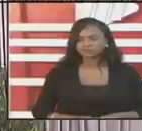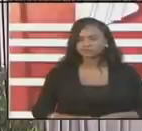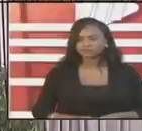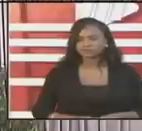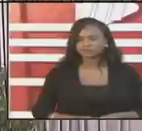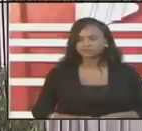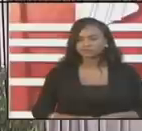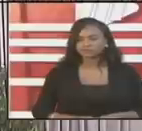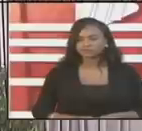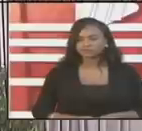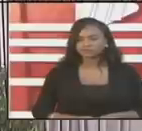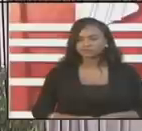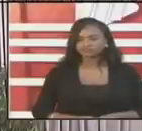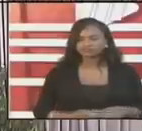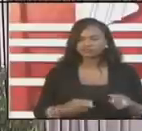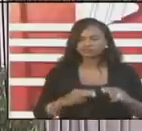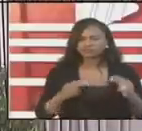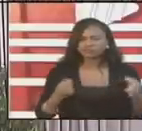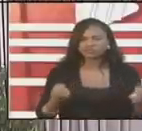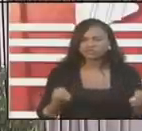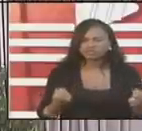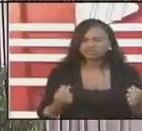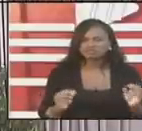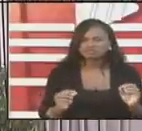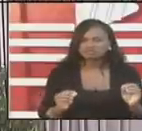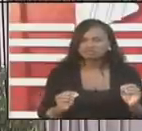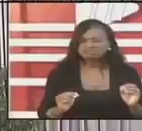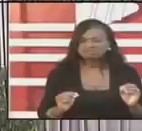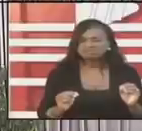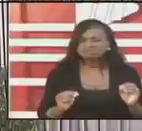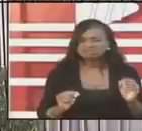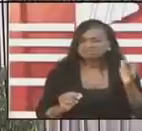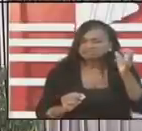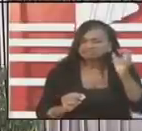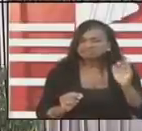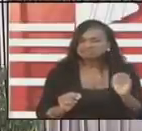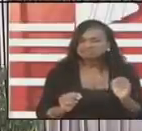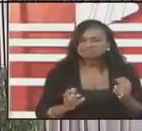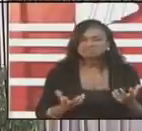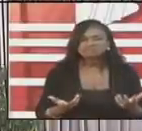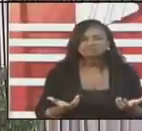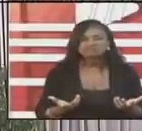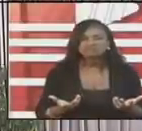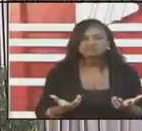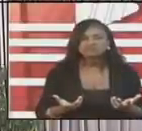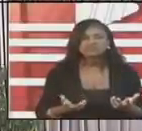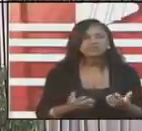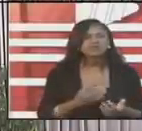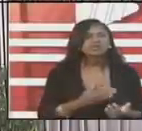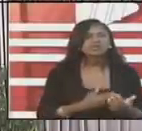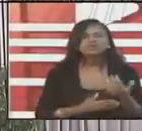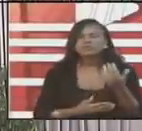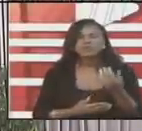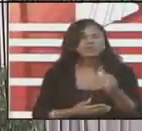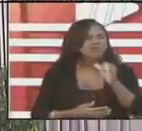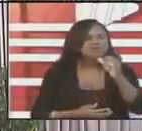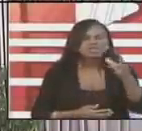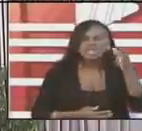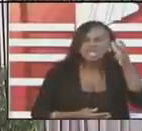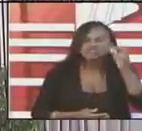Good morning. All right. Hi, good morning. Good morning. Well, we're not hearing you